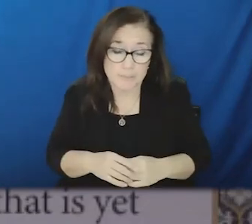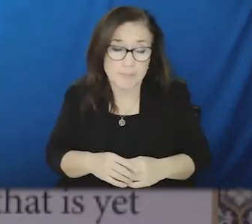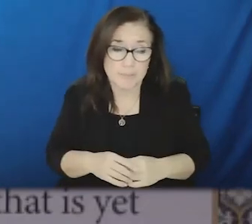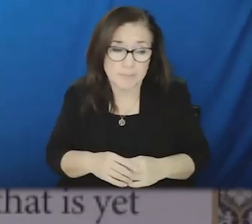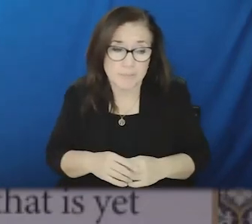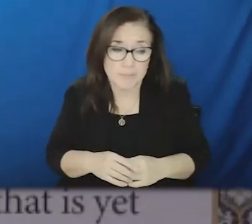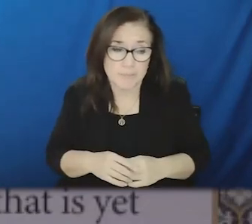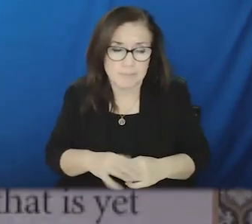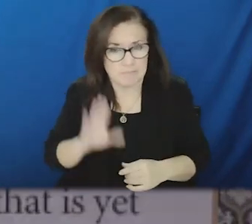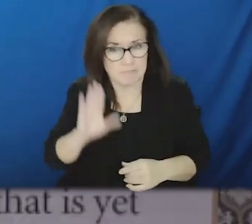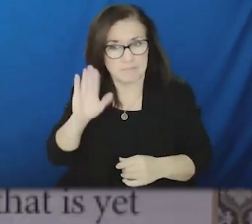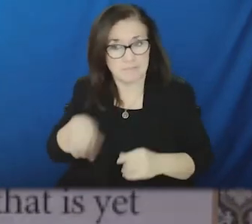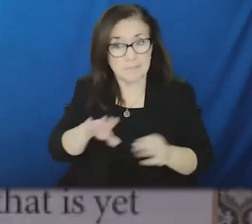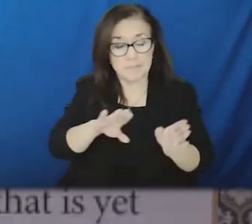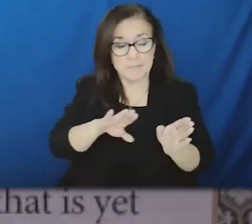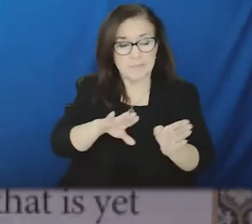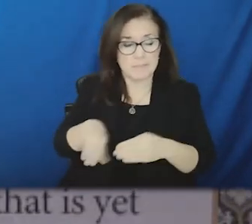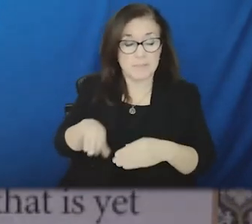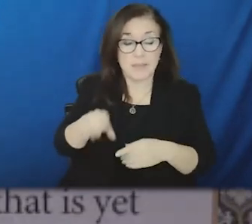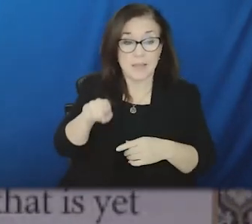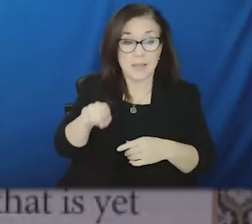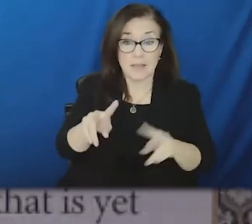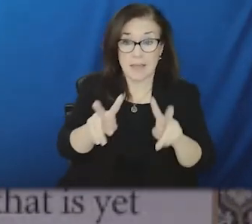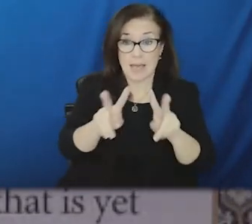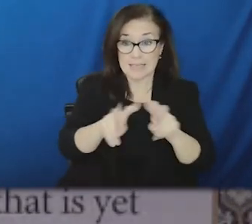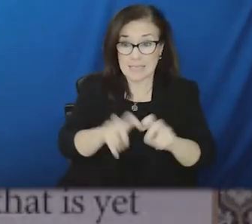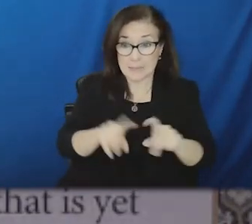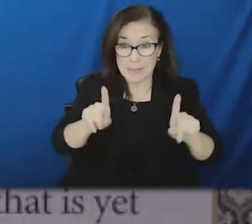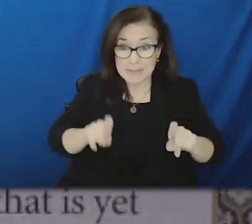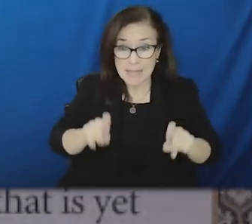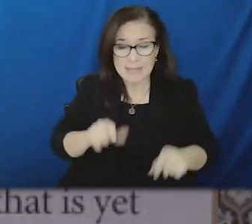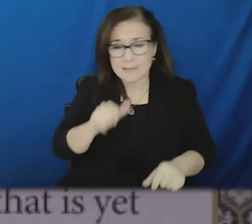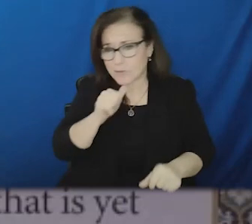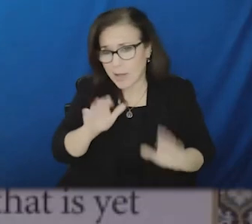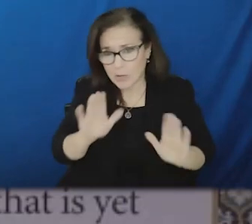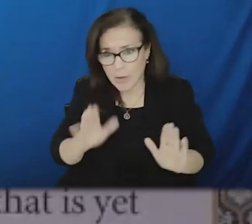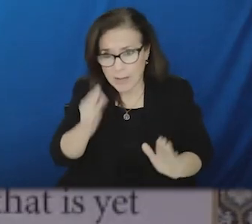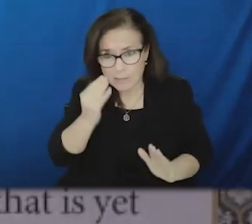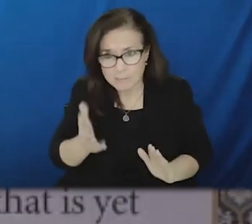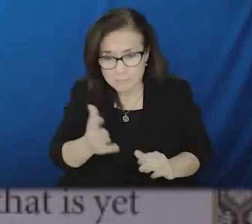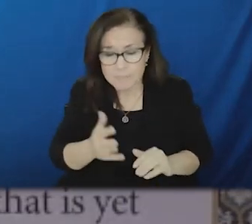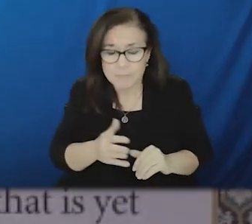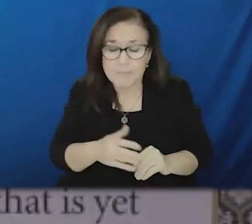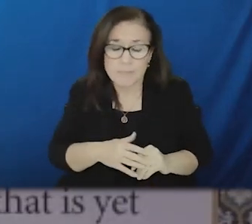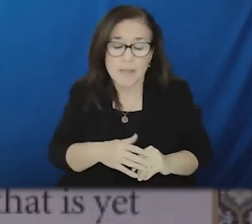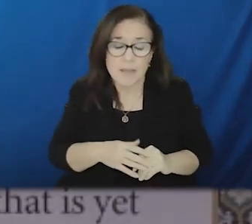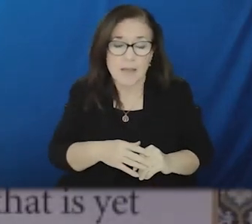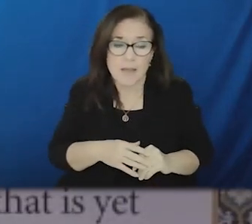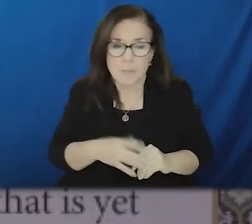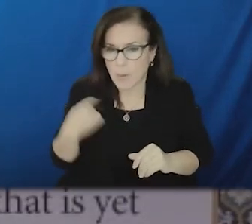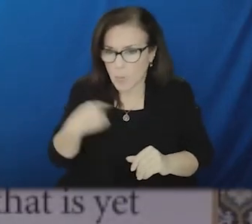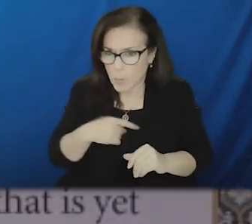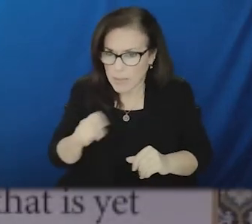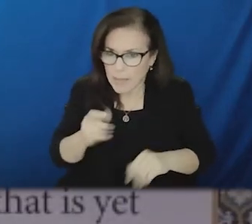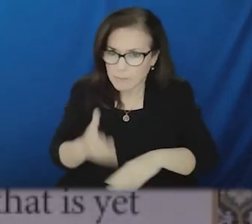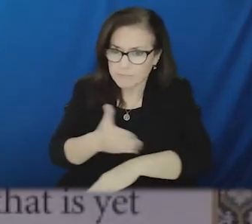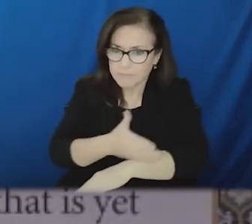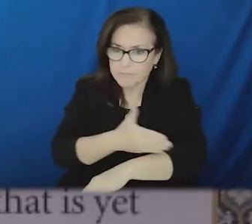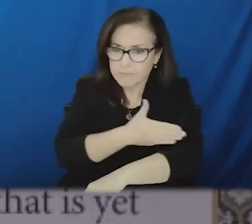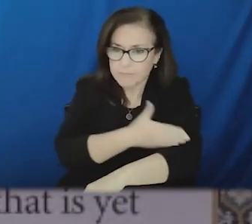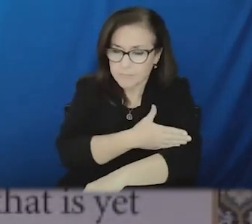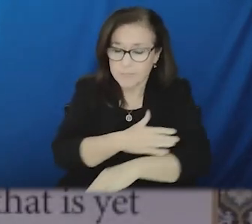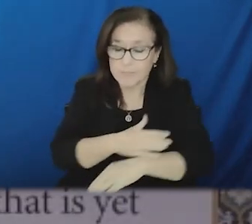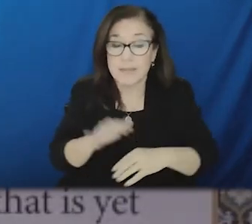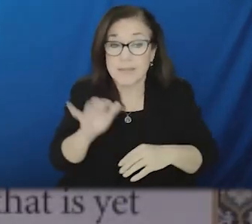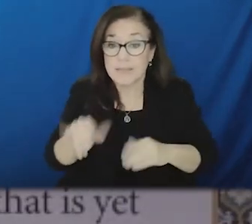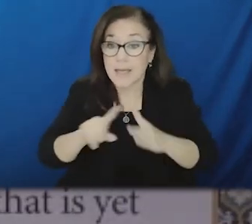aside from the fact that we know assessments are not great, we have got to do a better job, and it starts with